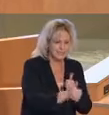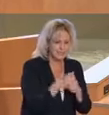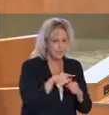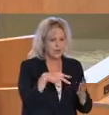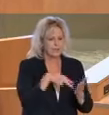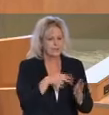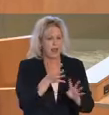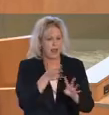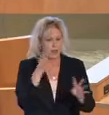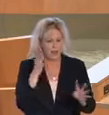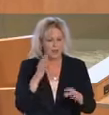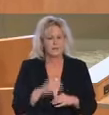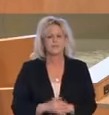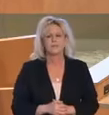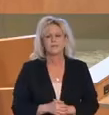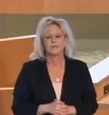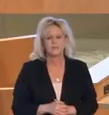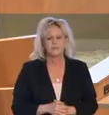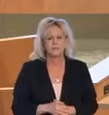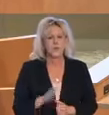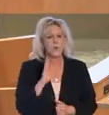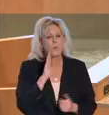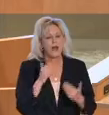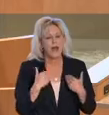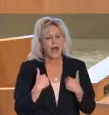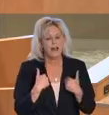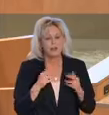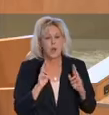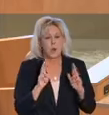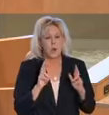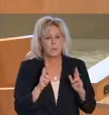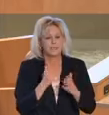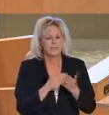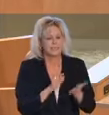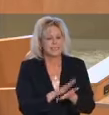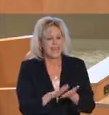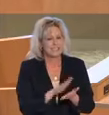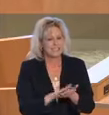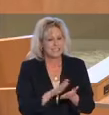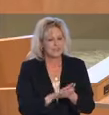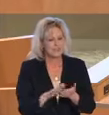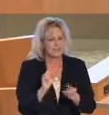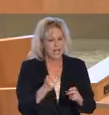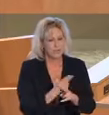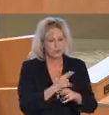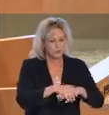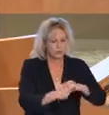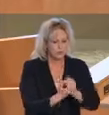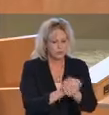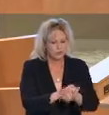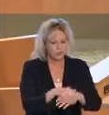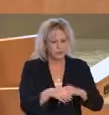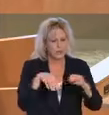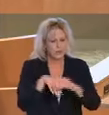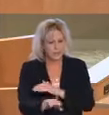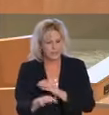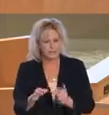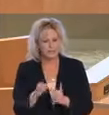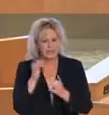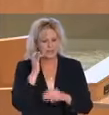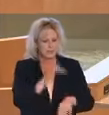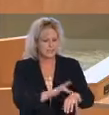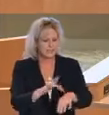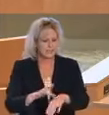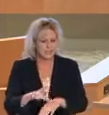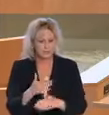standing in line. We'll have, hopefully, sanitation stations so people can use hand sanitizer when they come in, especially if you're touching